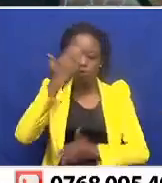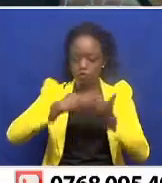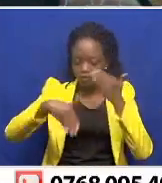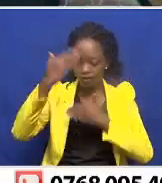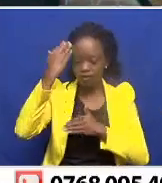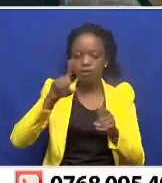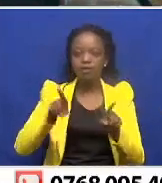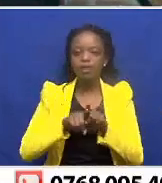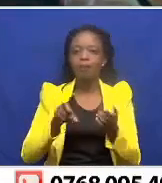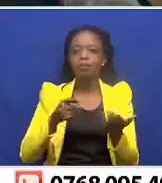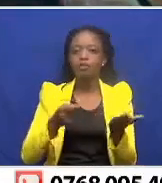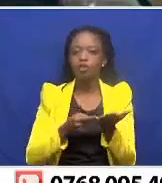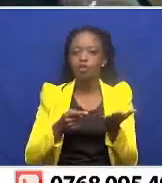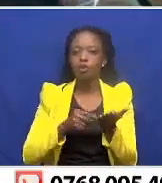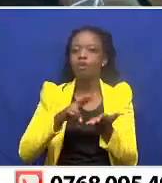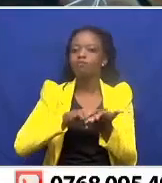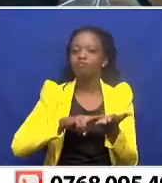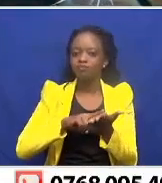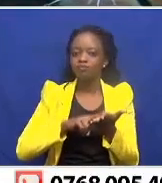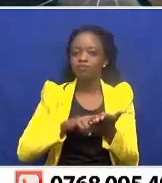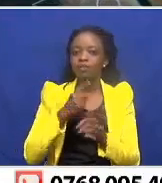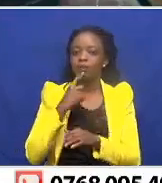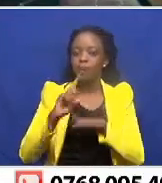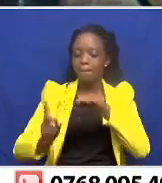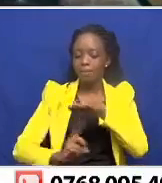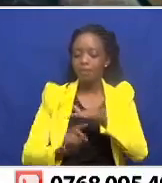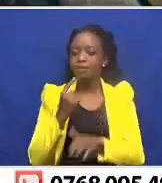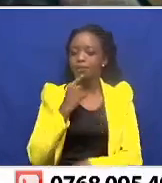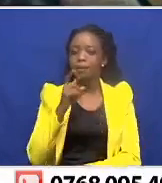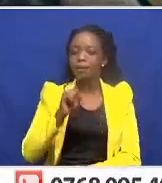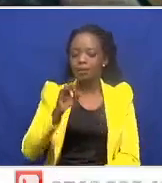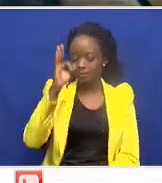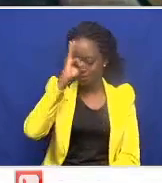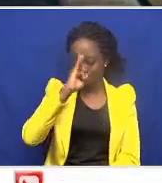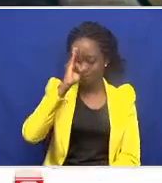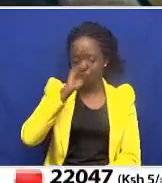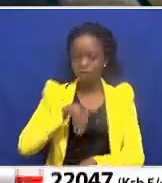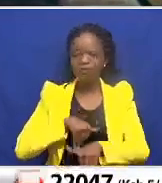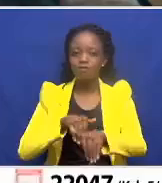tertiary institutions, the ministry says, must be under strict adherence of